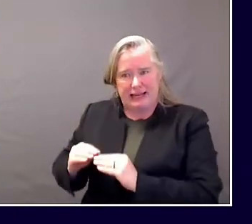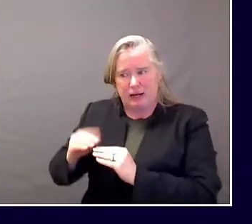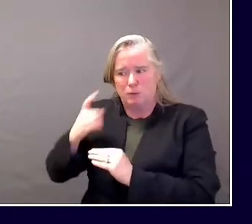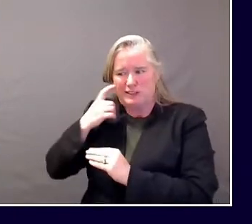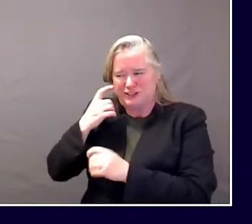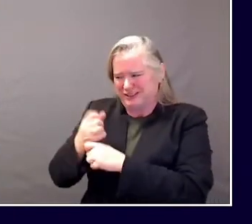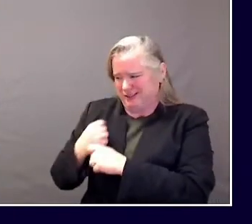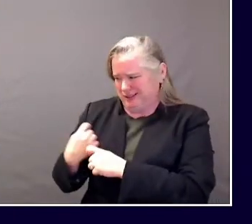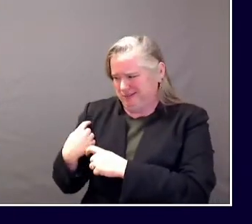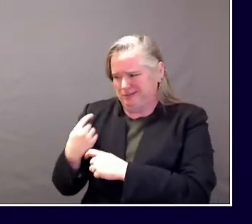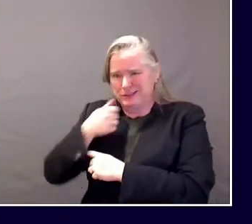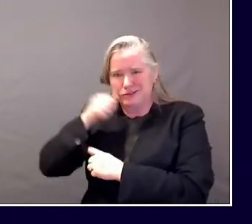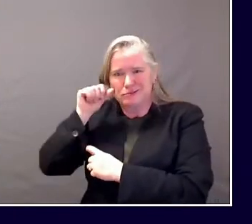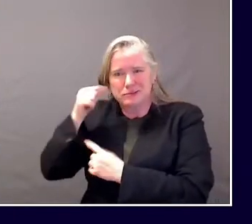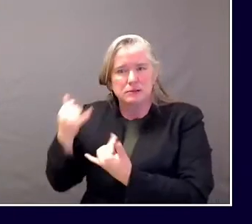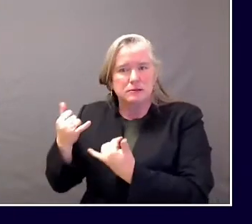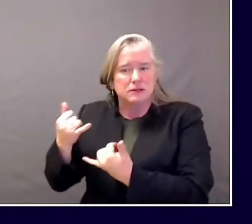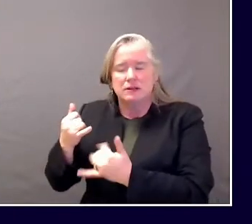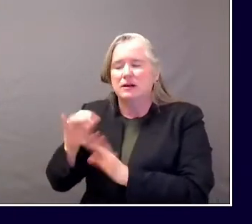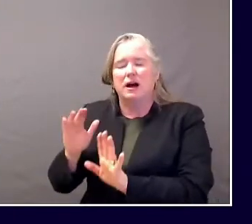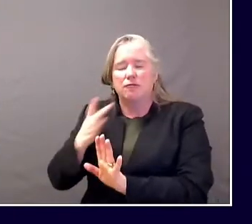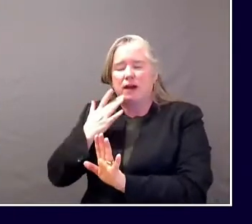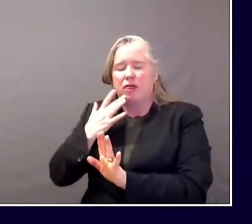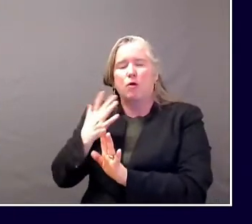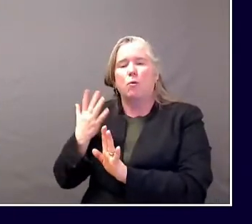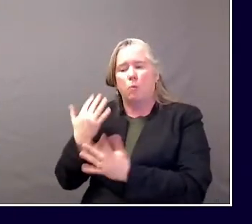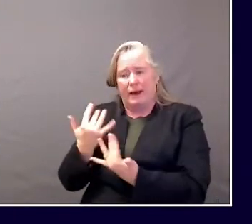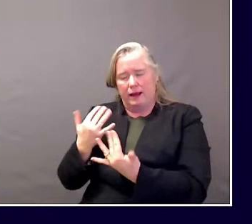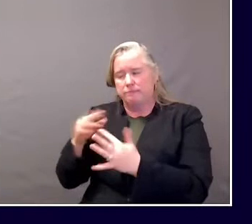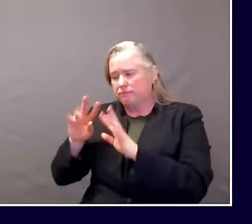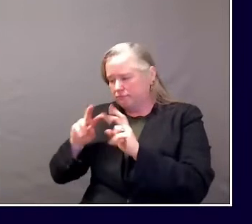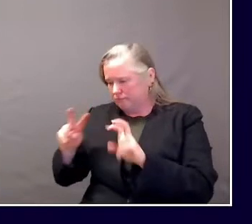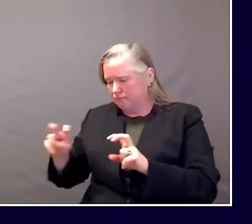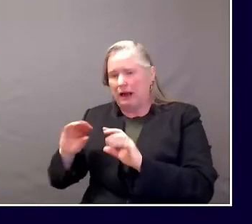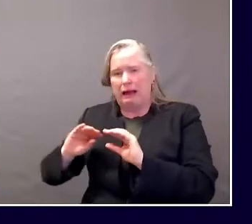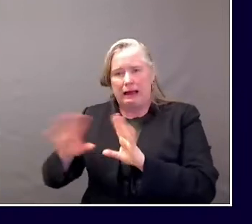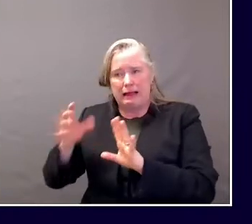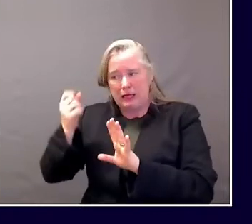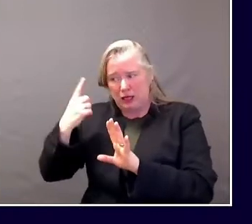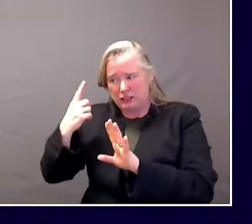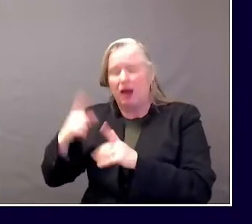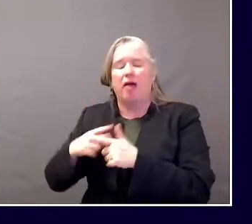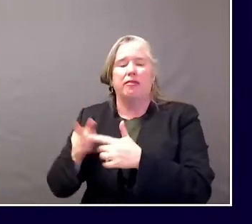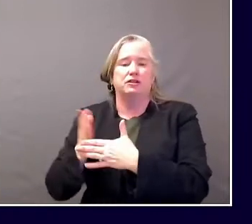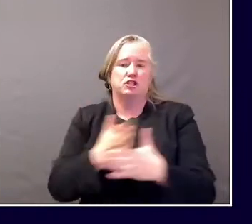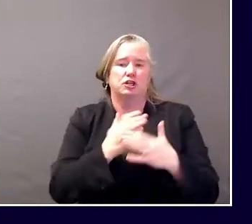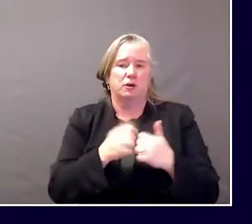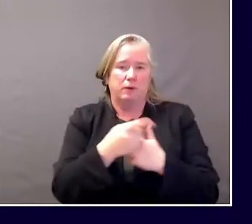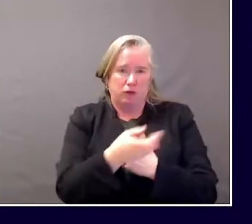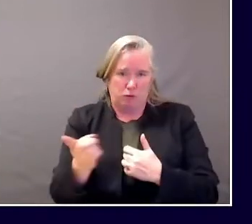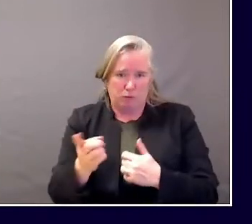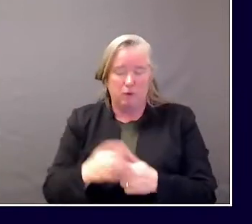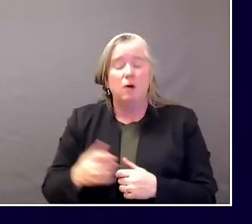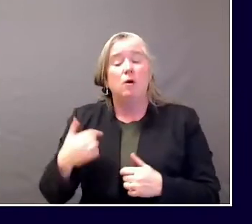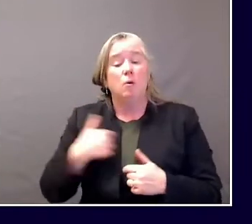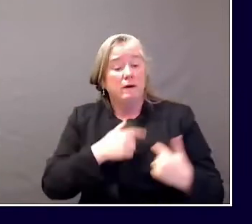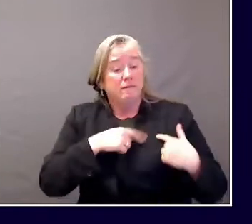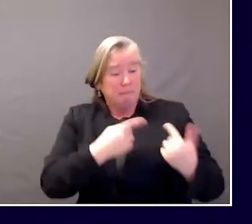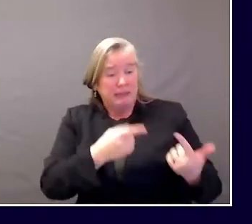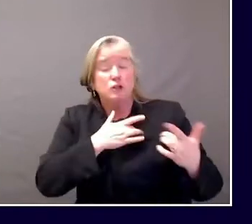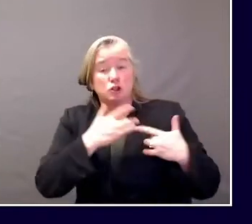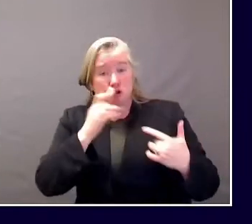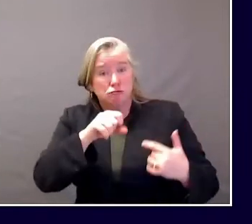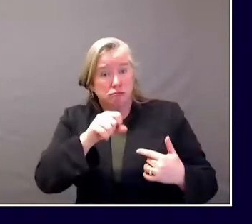last day or so. And so we've had those concerns, whether they have been ameliorated and addressed. Rather